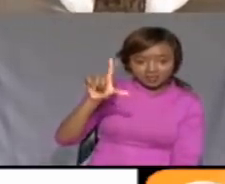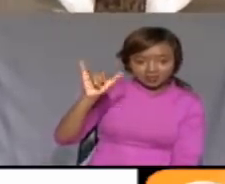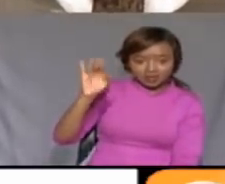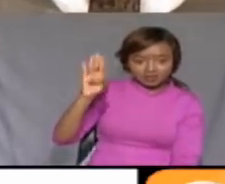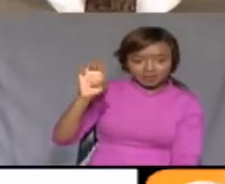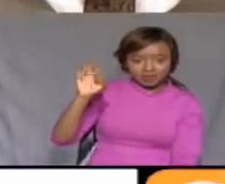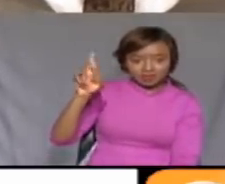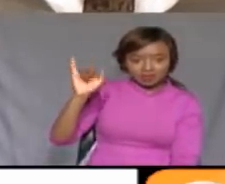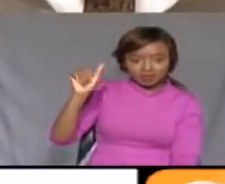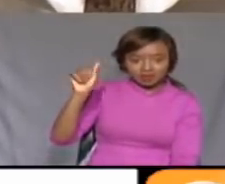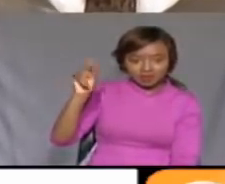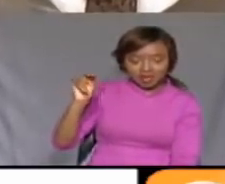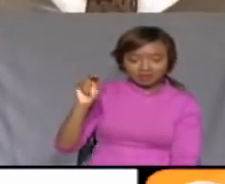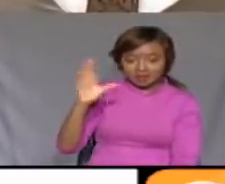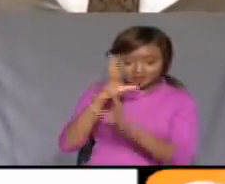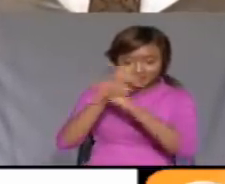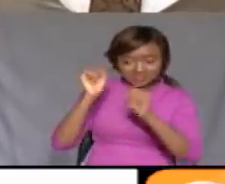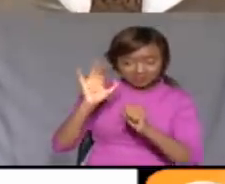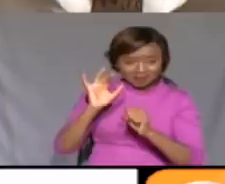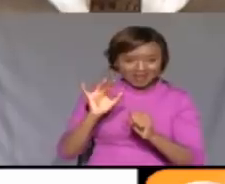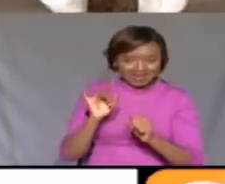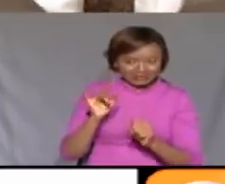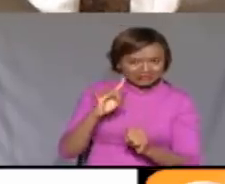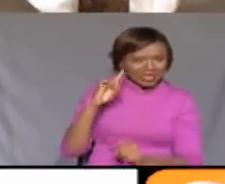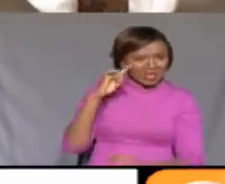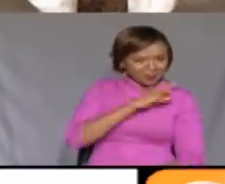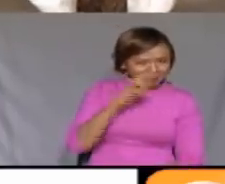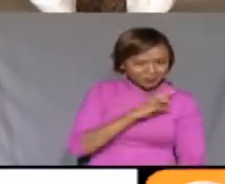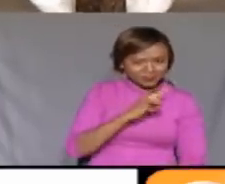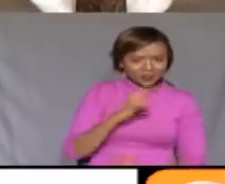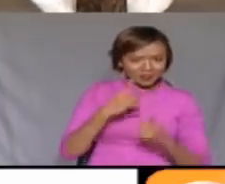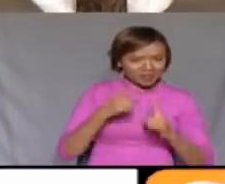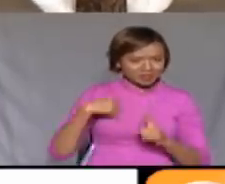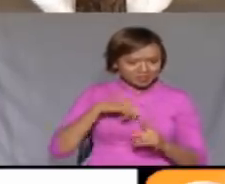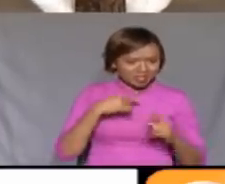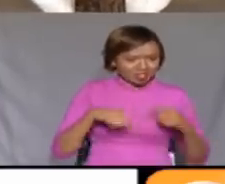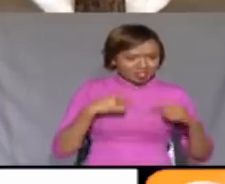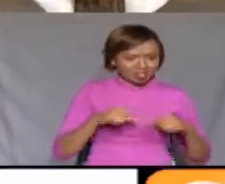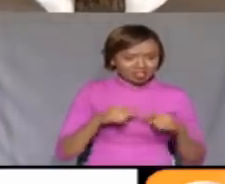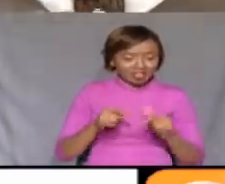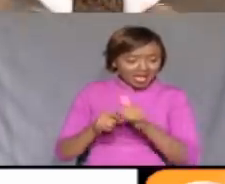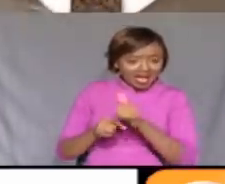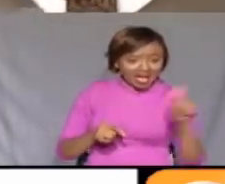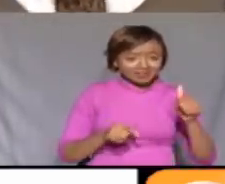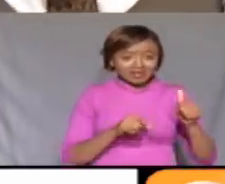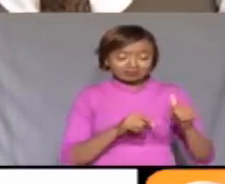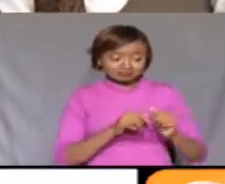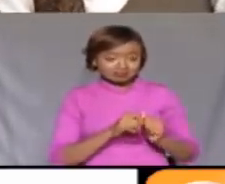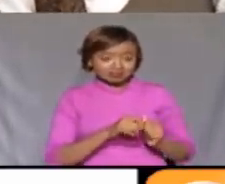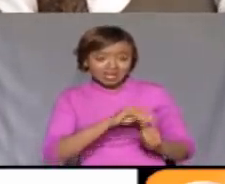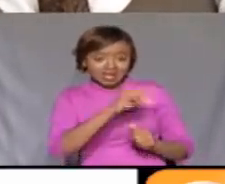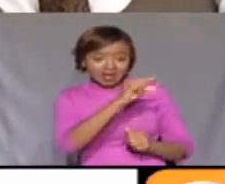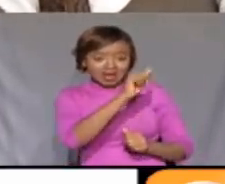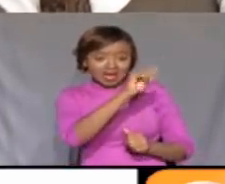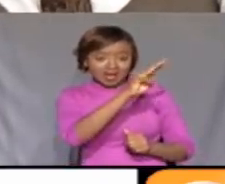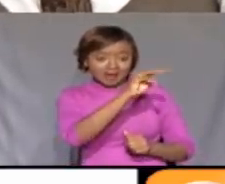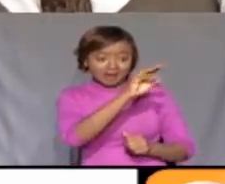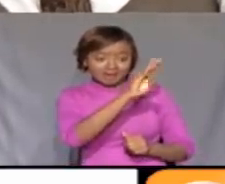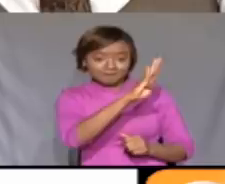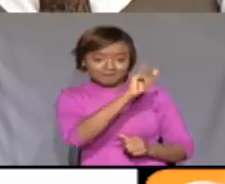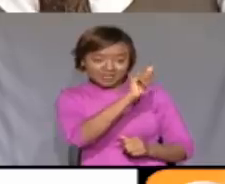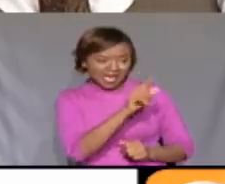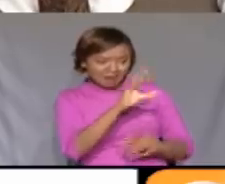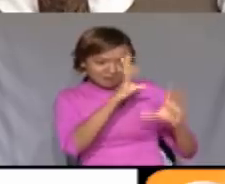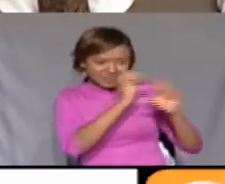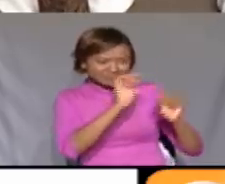bit nervous, but President Yahya Jammeh of The Gambia proved even scarier. But it all